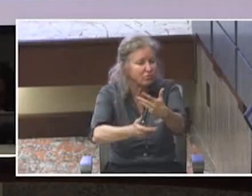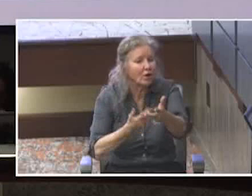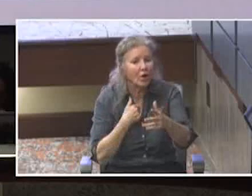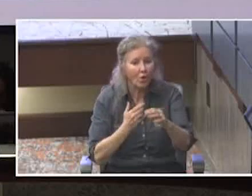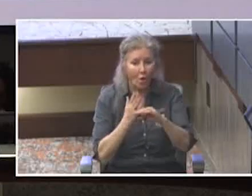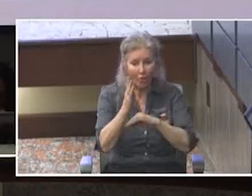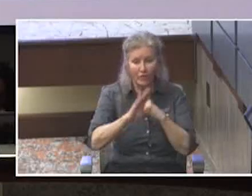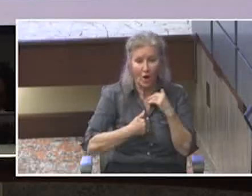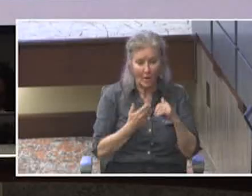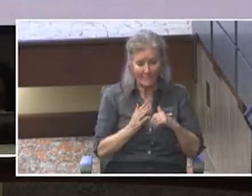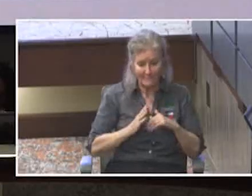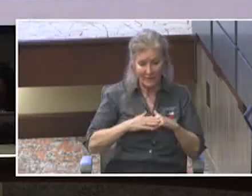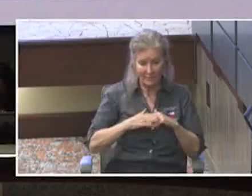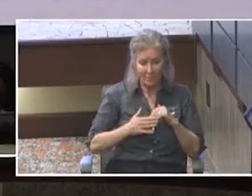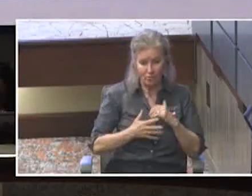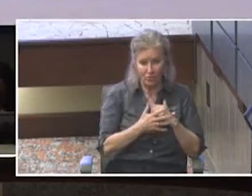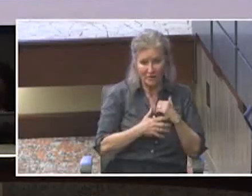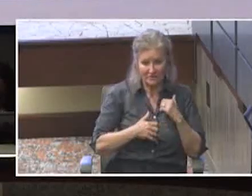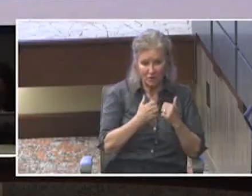minimum reserve policy amount by